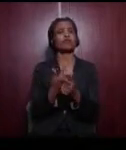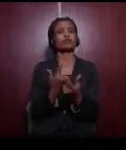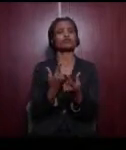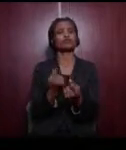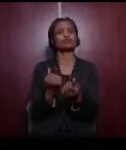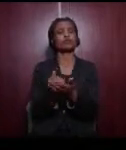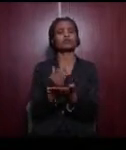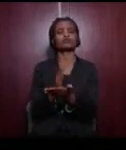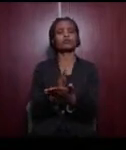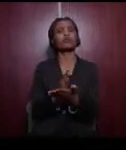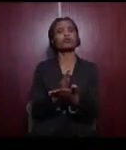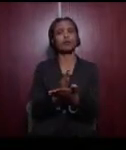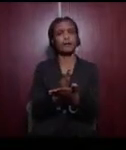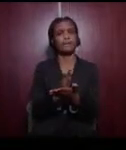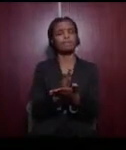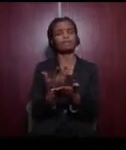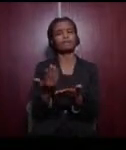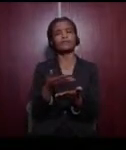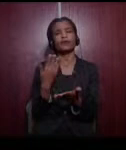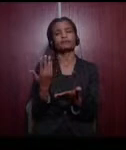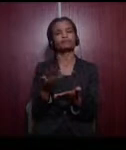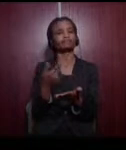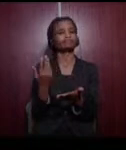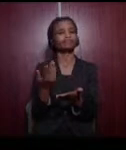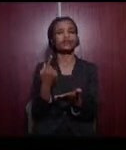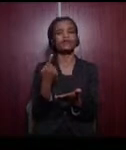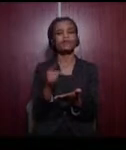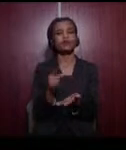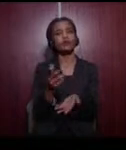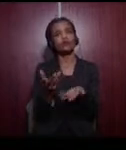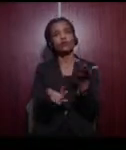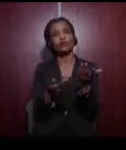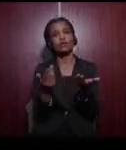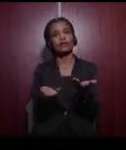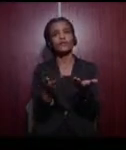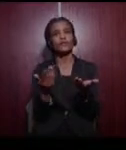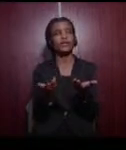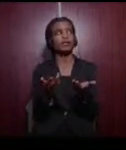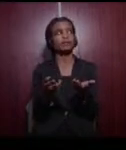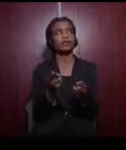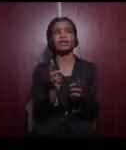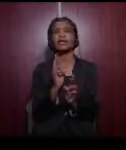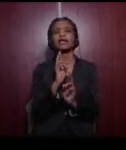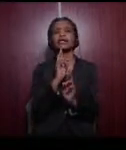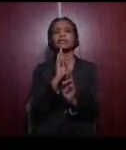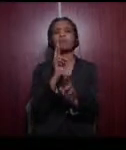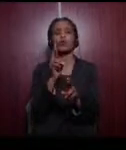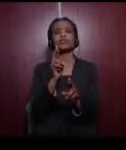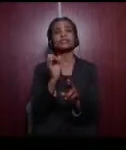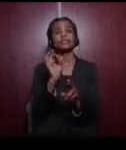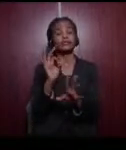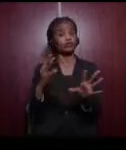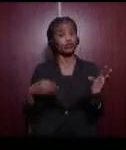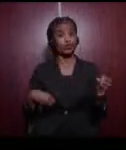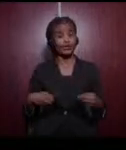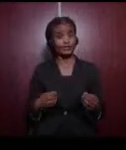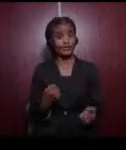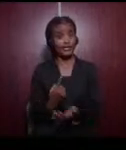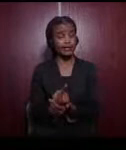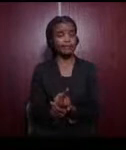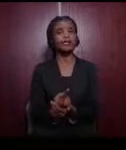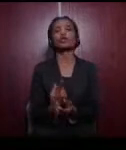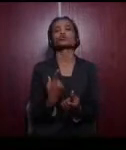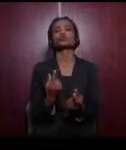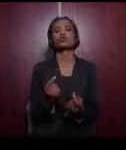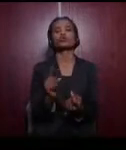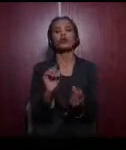kore for kore reporta botsotsi bo be leng ba boentse. So